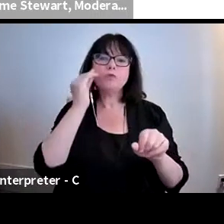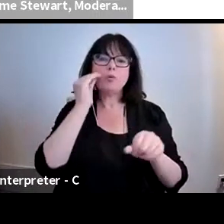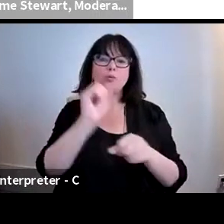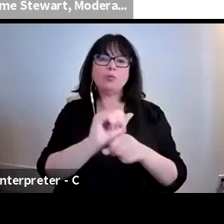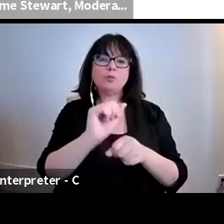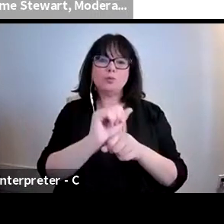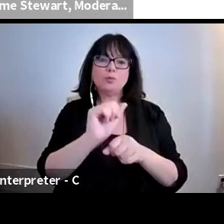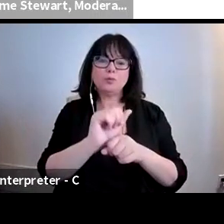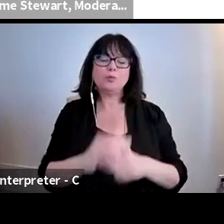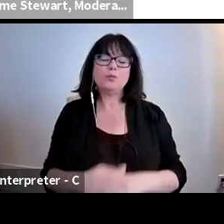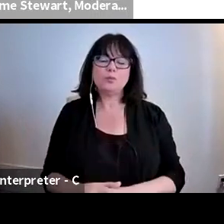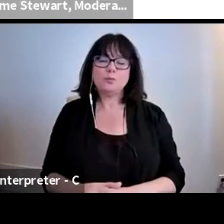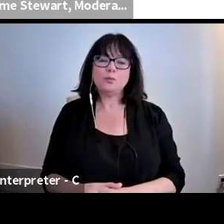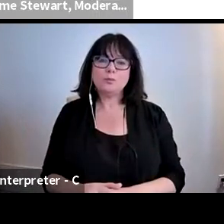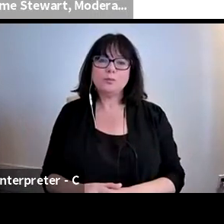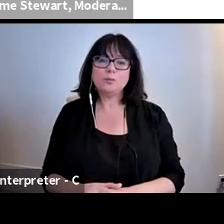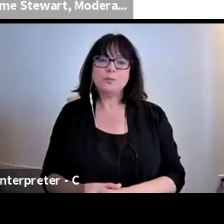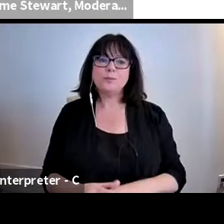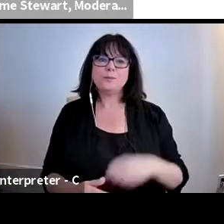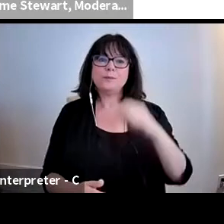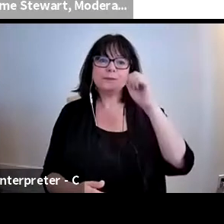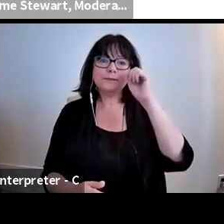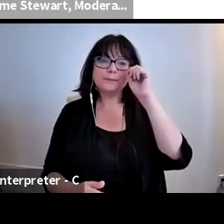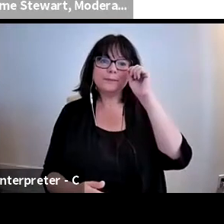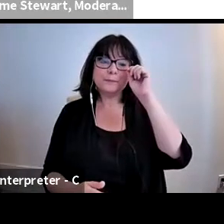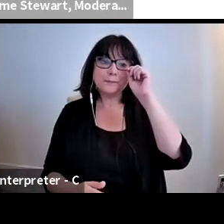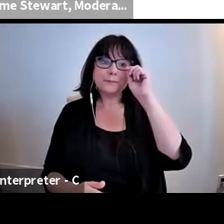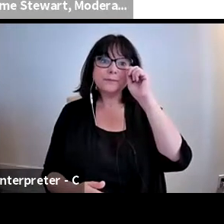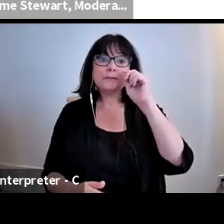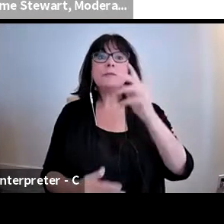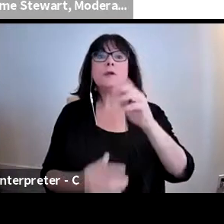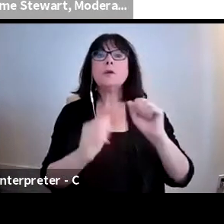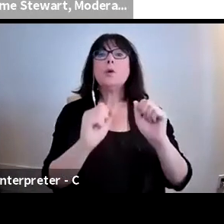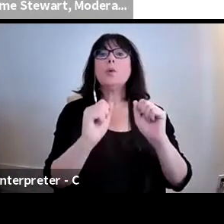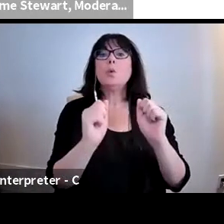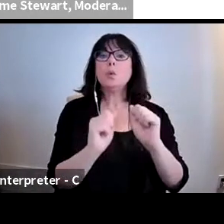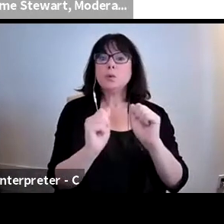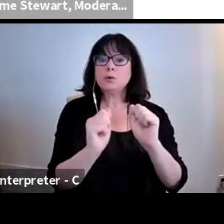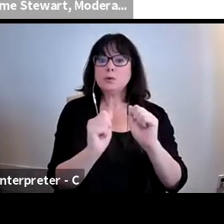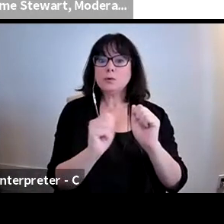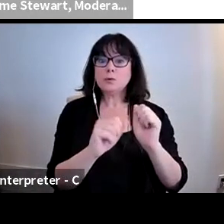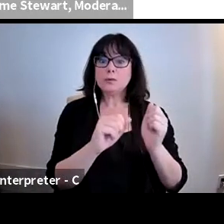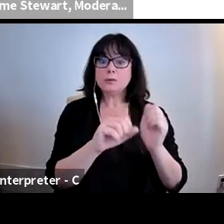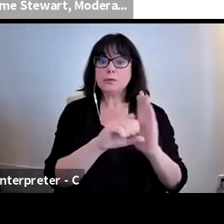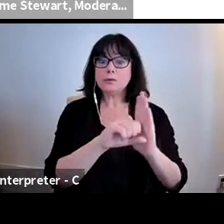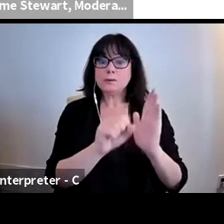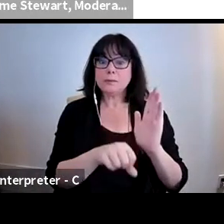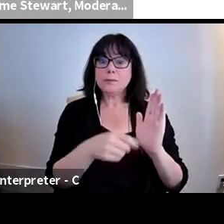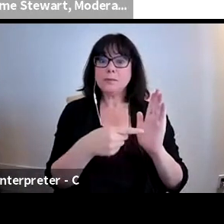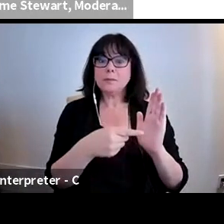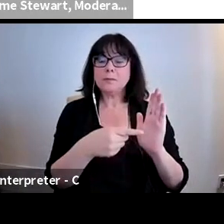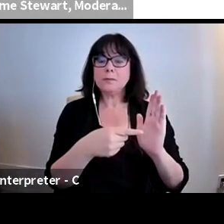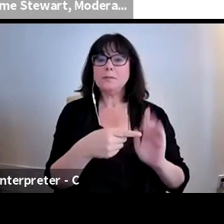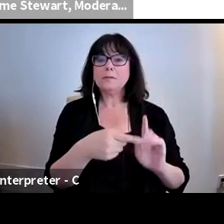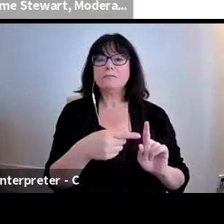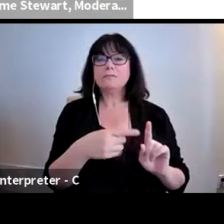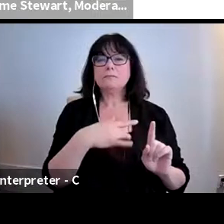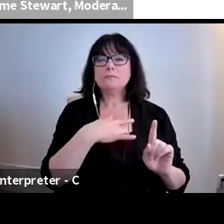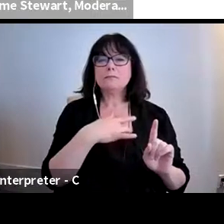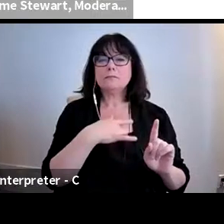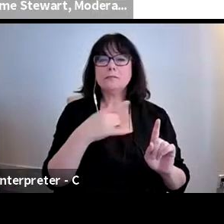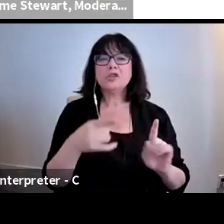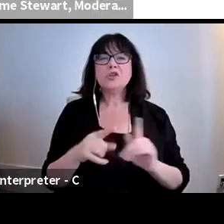For winter, again, it will likely be the case that as we gradually increase access